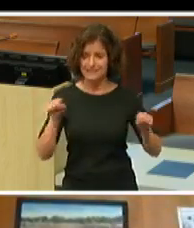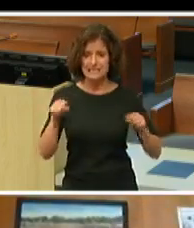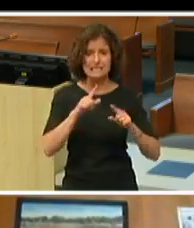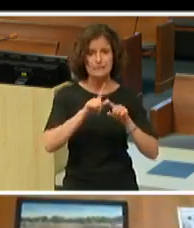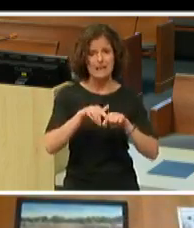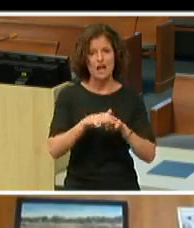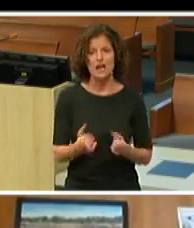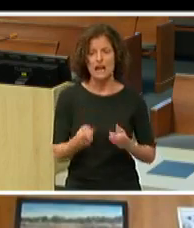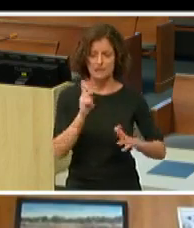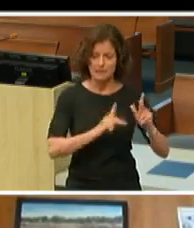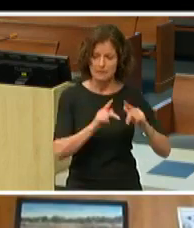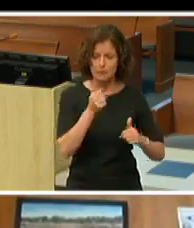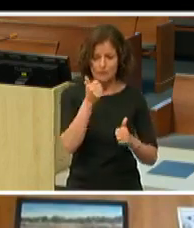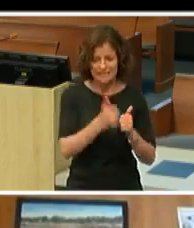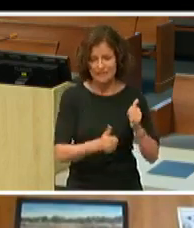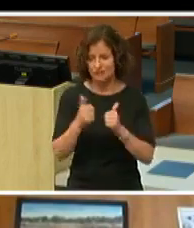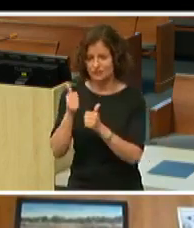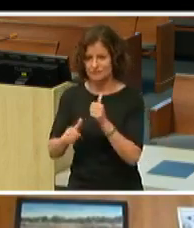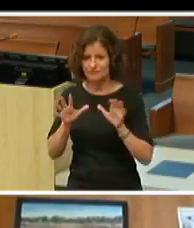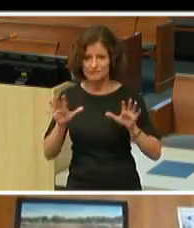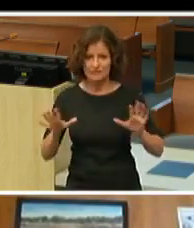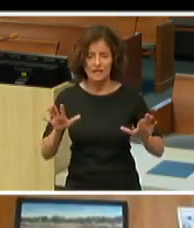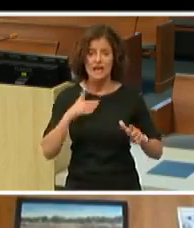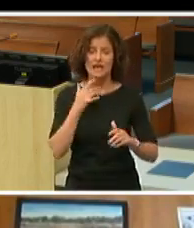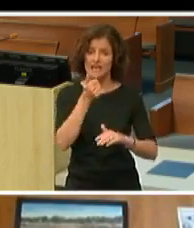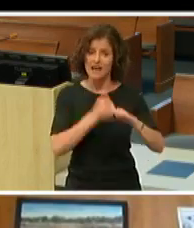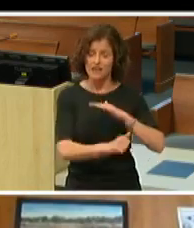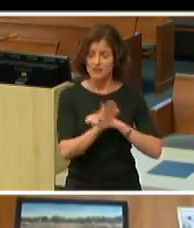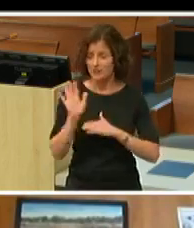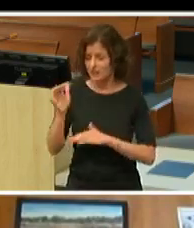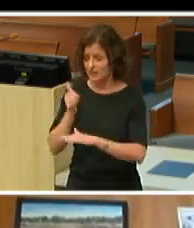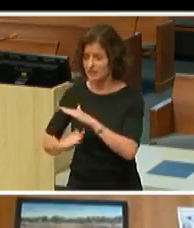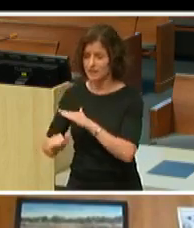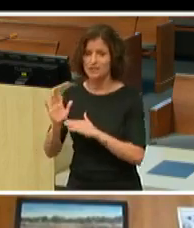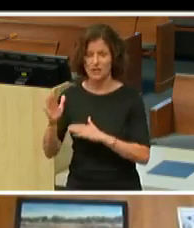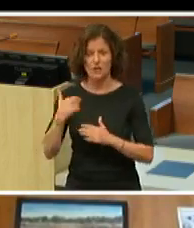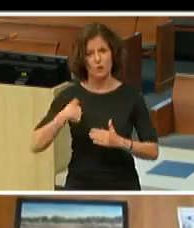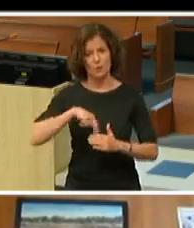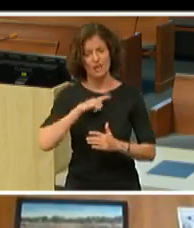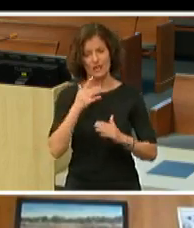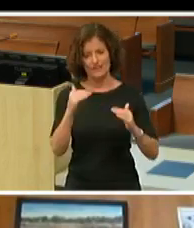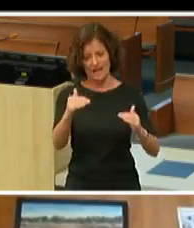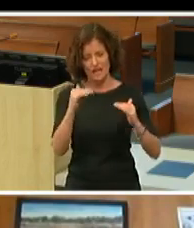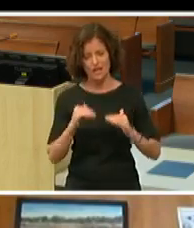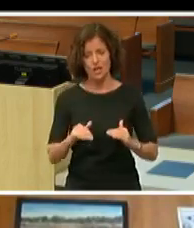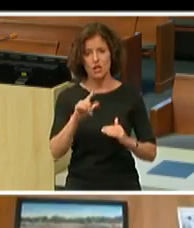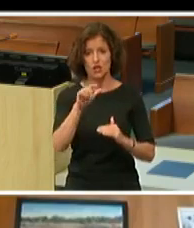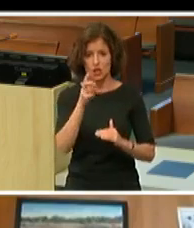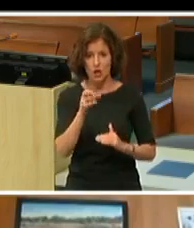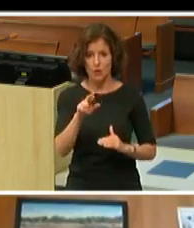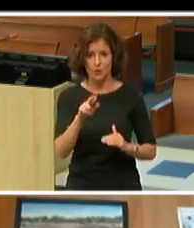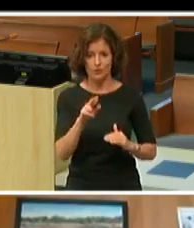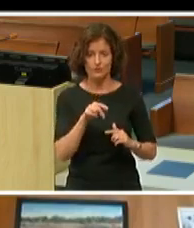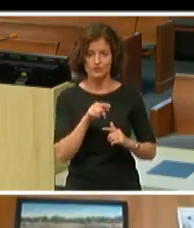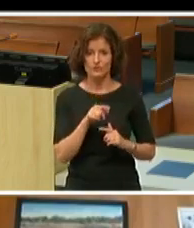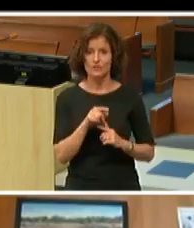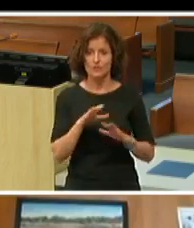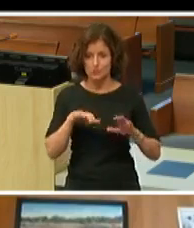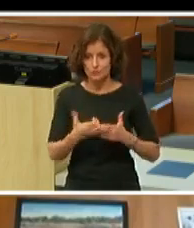capita. And under their criteria, we are in that lower category,